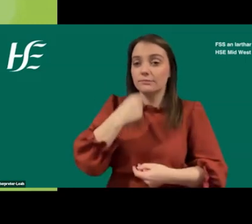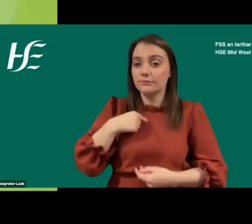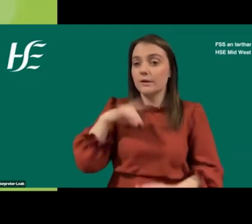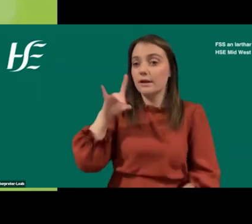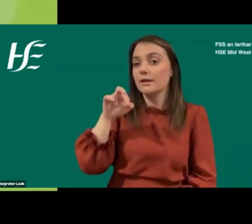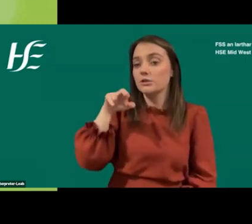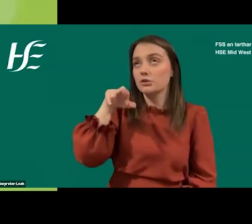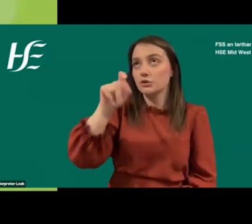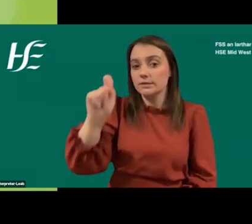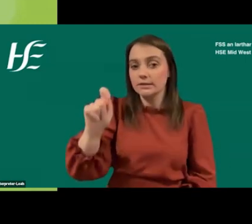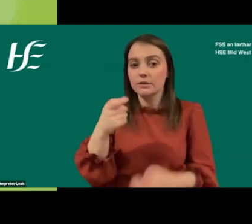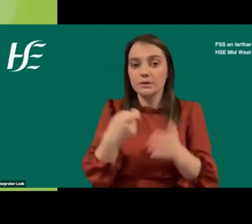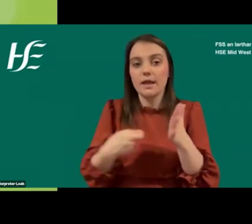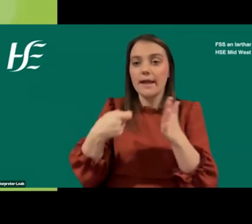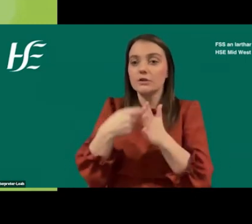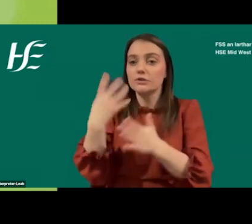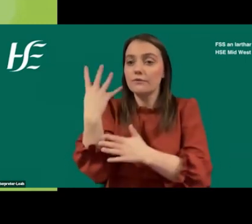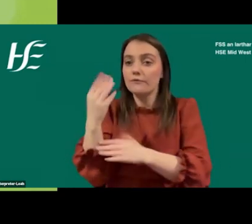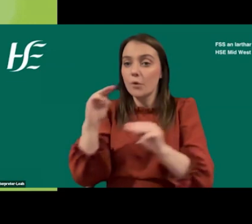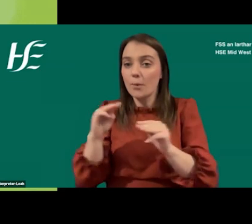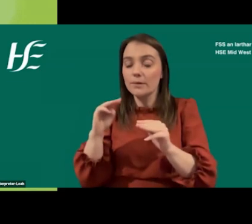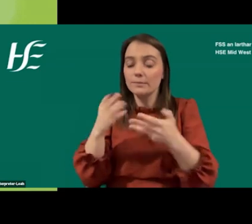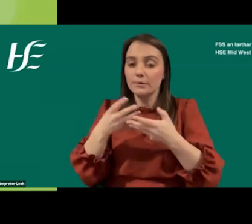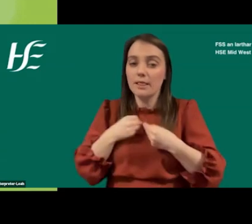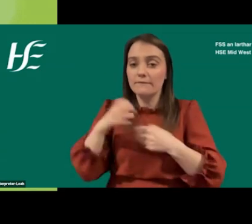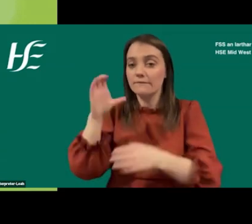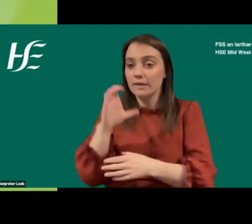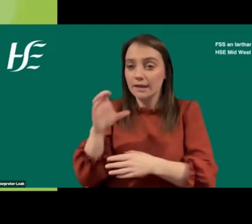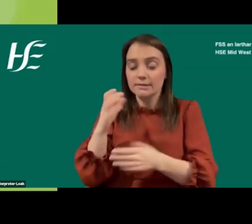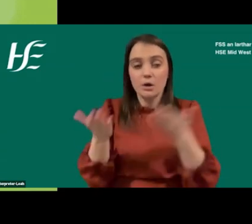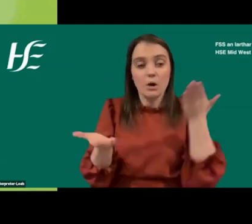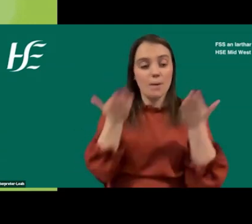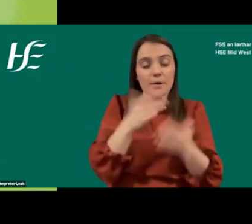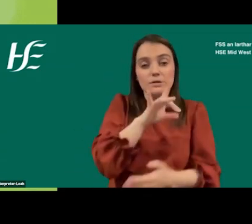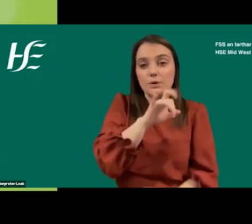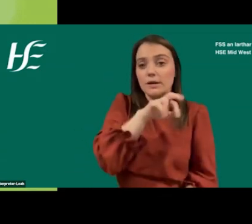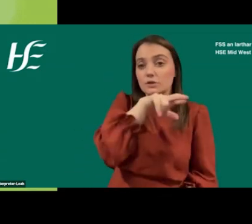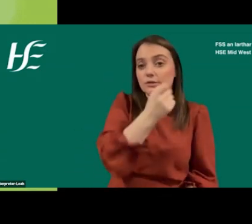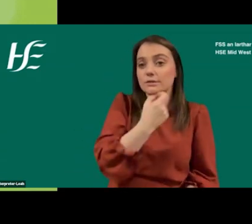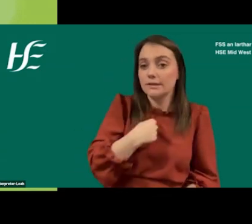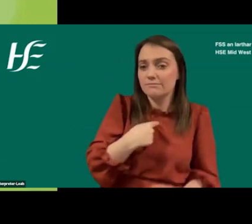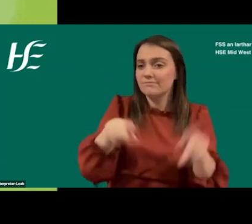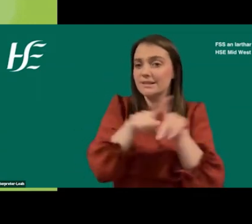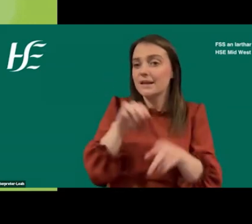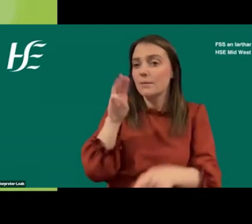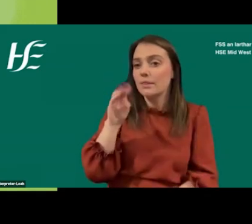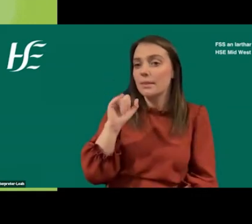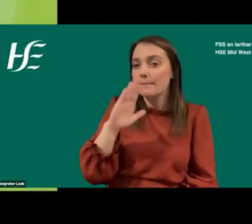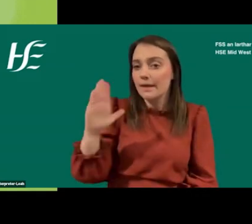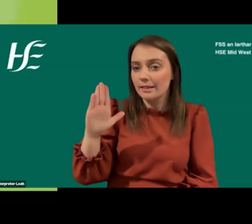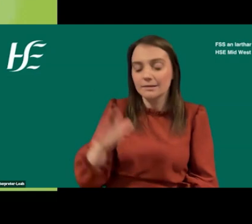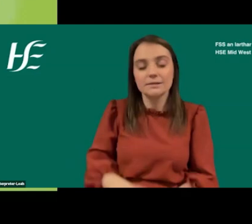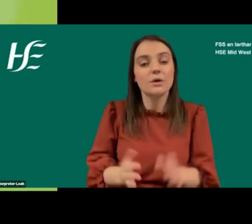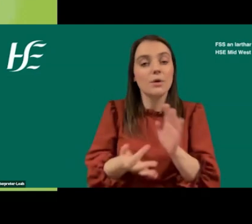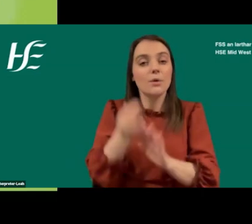5 years, there is an extra 4 cancers per 1,000 women taking HRT. Same as with the pill. If